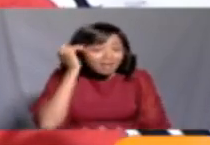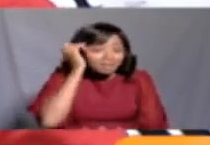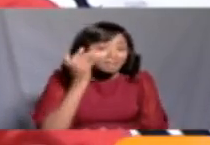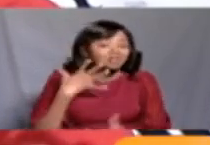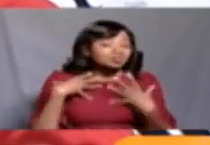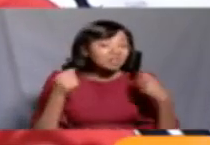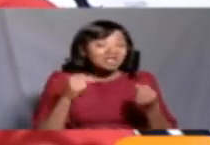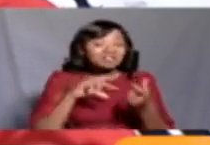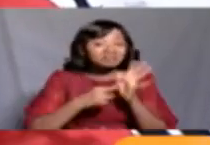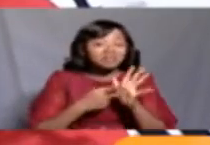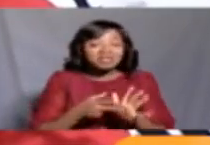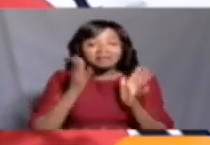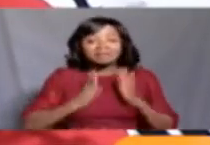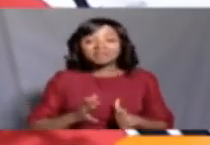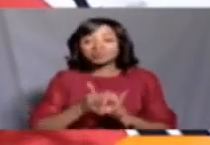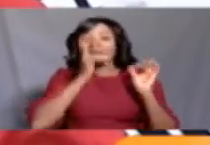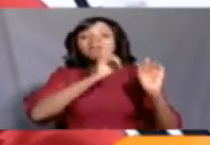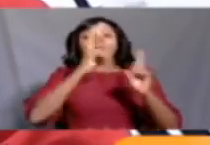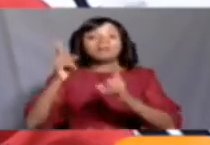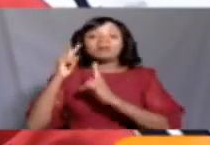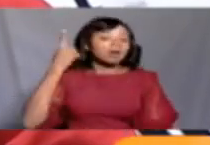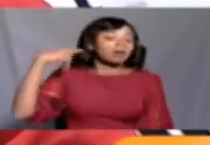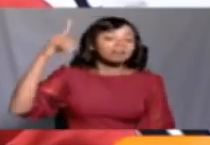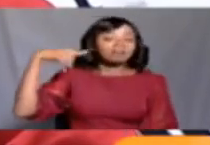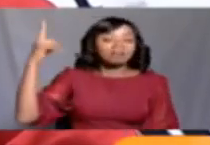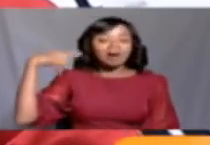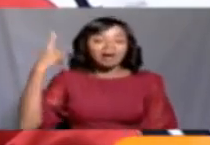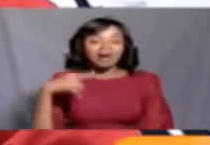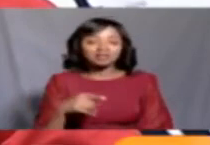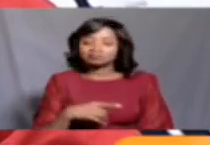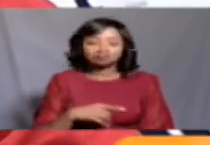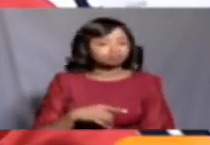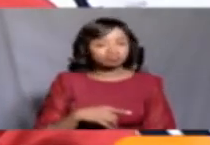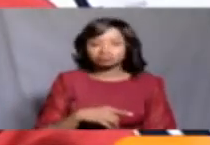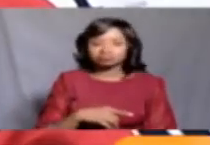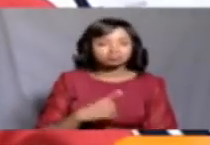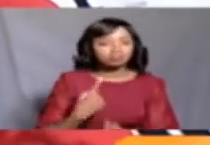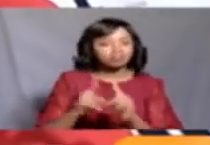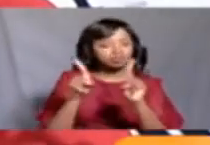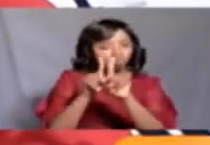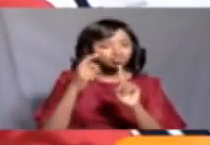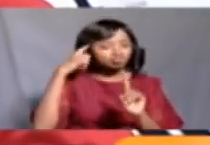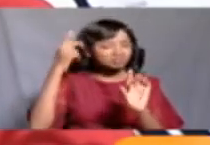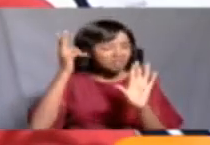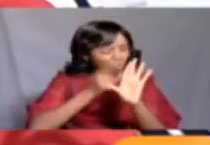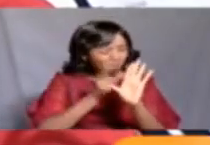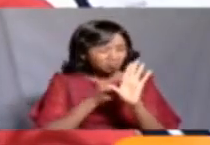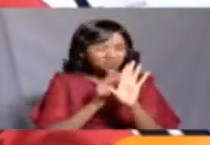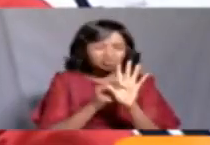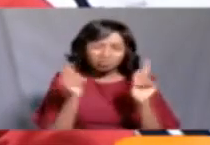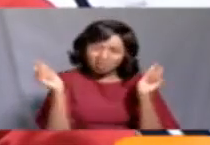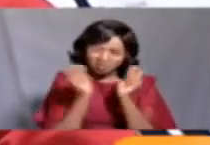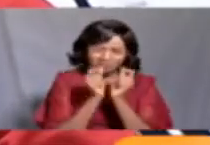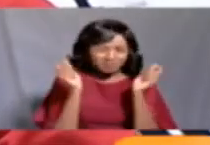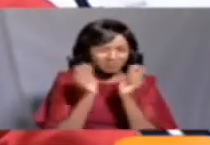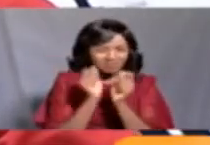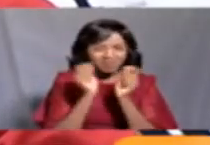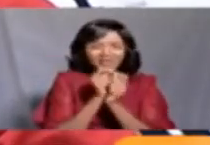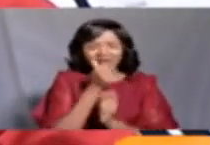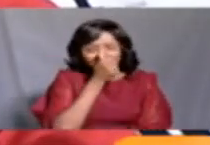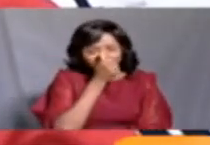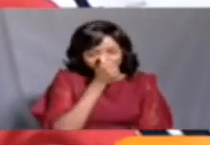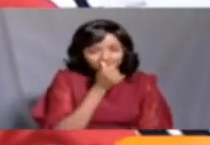who are walking mad, but it's all about psychological torture, okay? There's some children, maybe from the poor